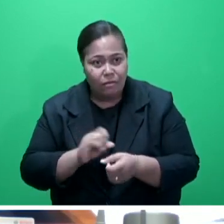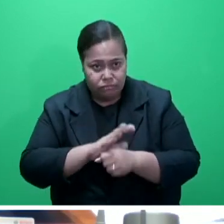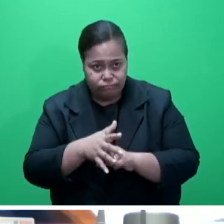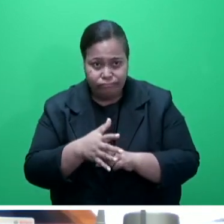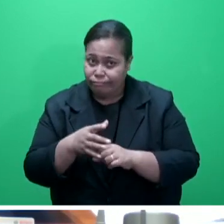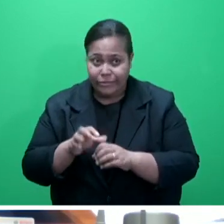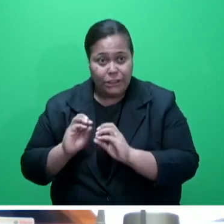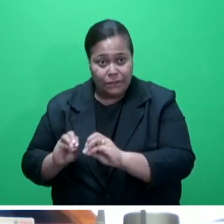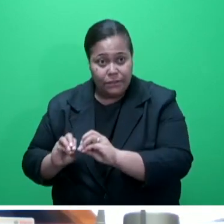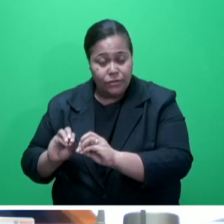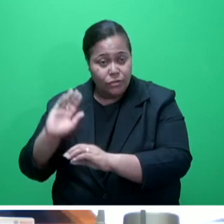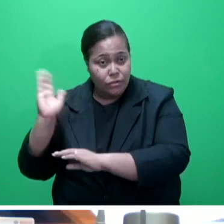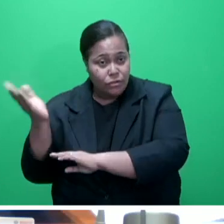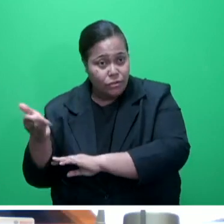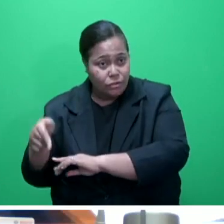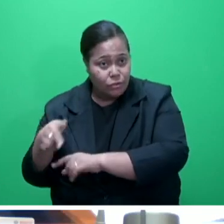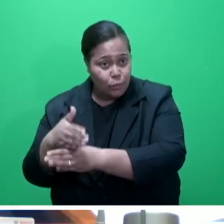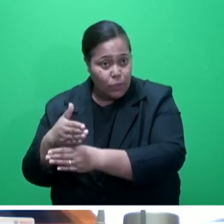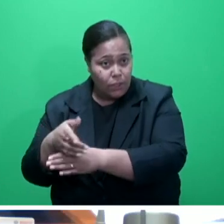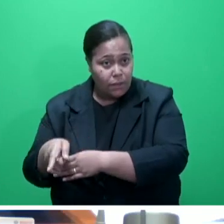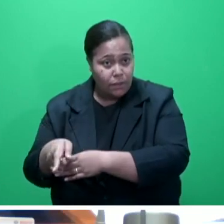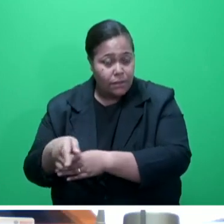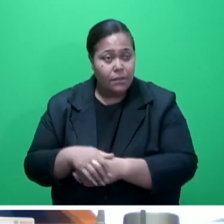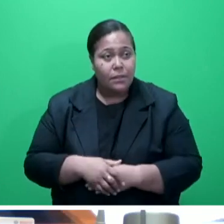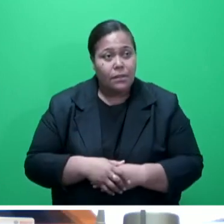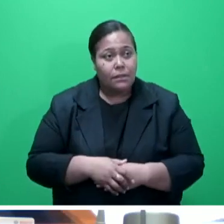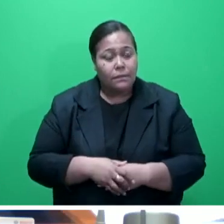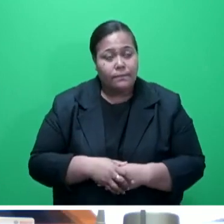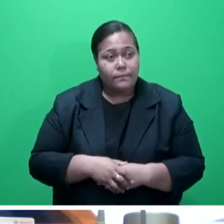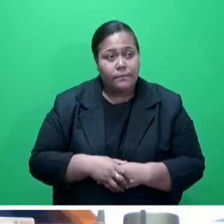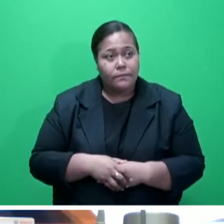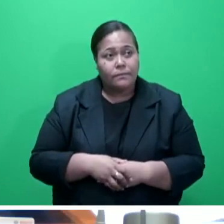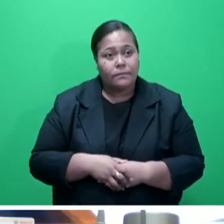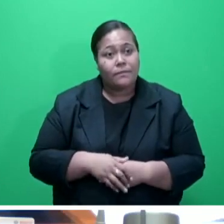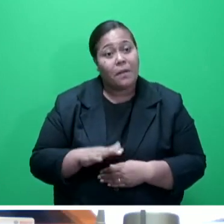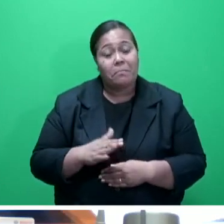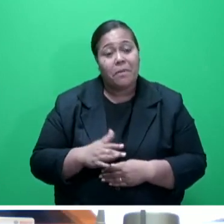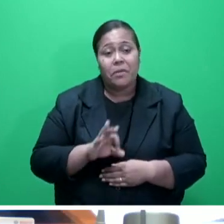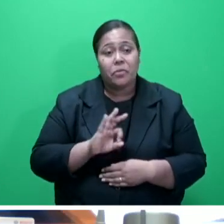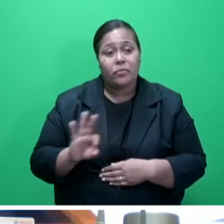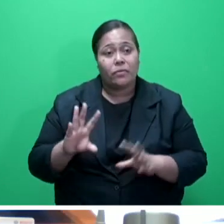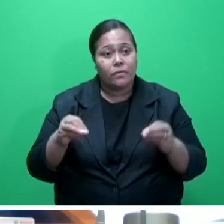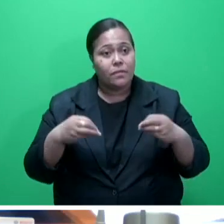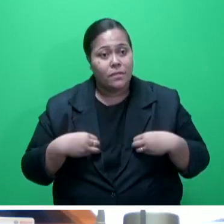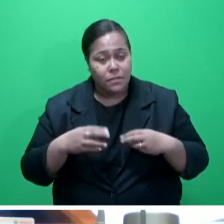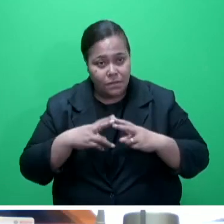change. And you know, you won't necessarily get meals that will be